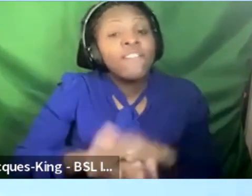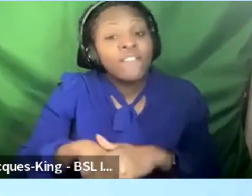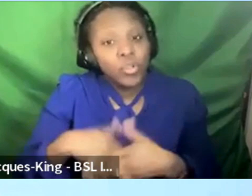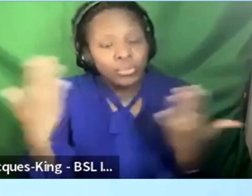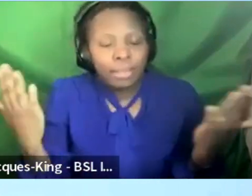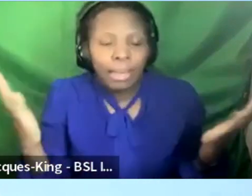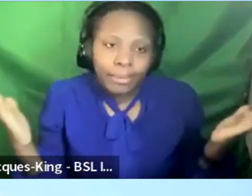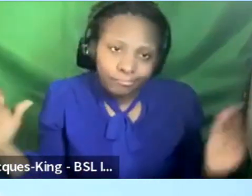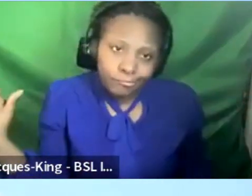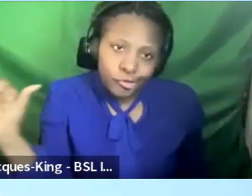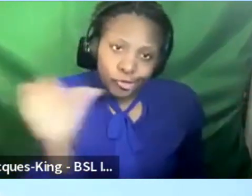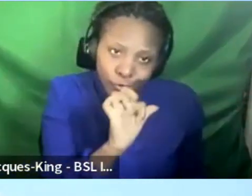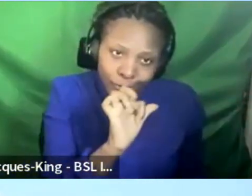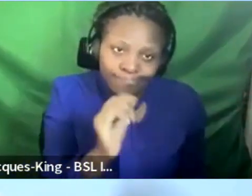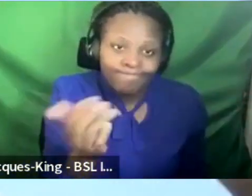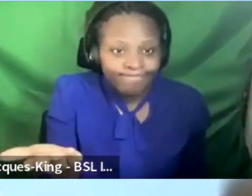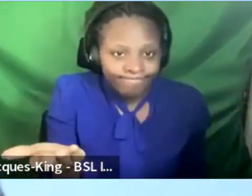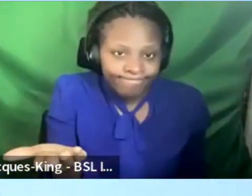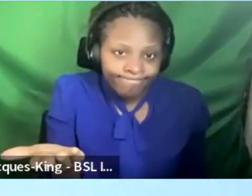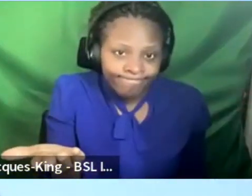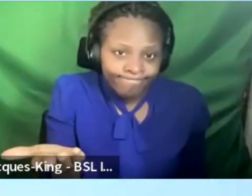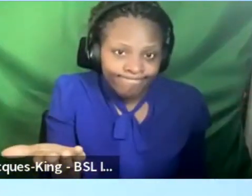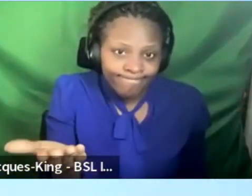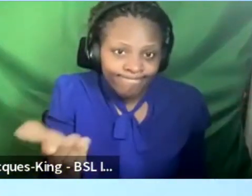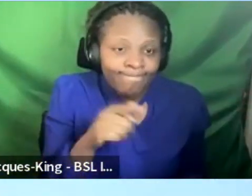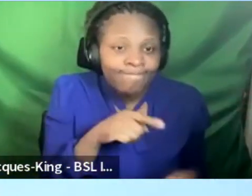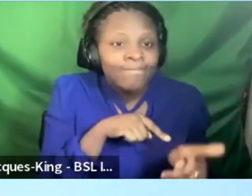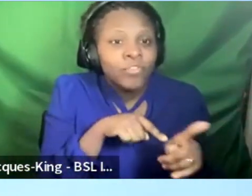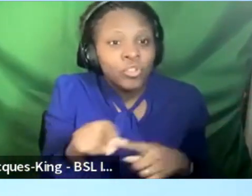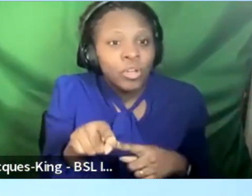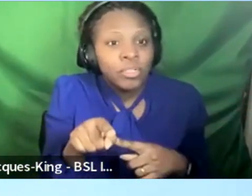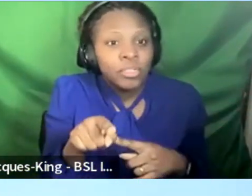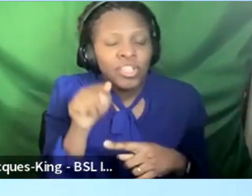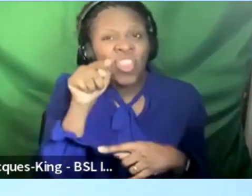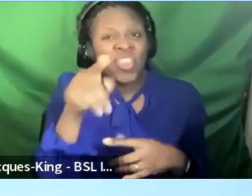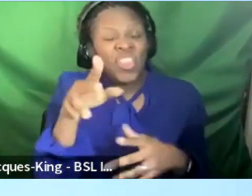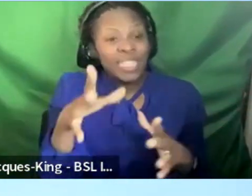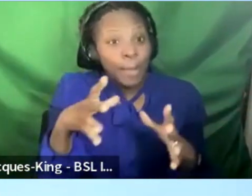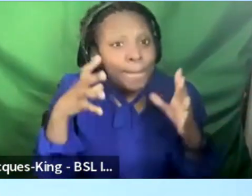Yes, well, we obviously should have done a whole day,